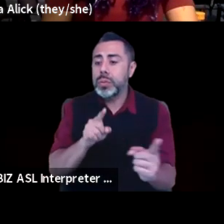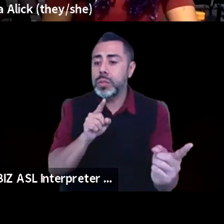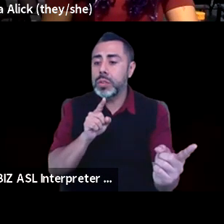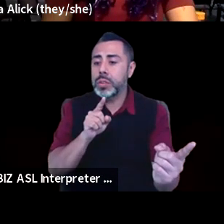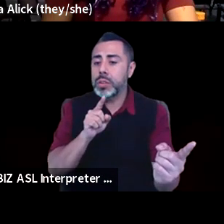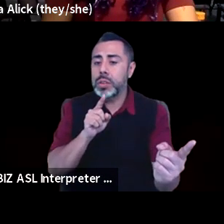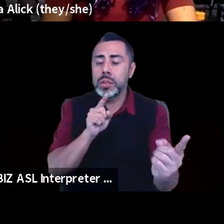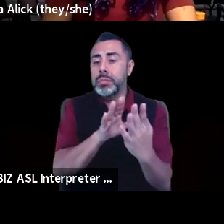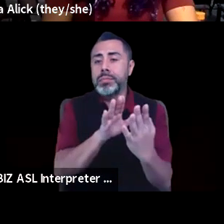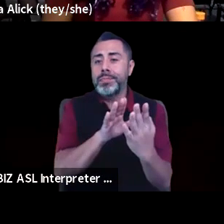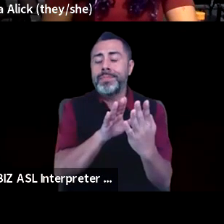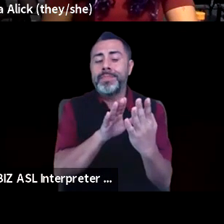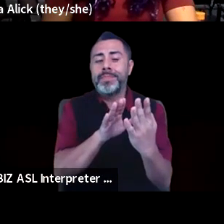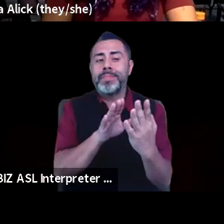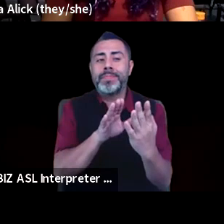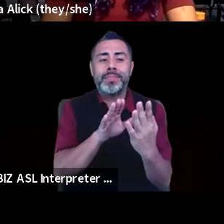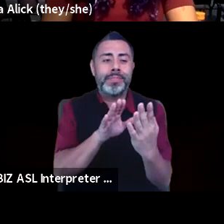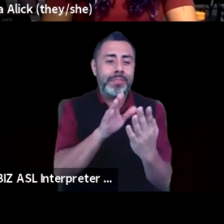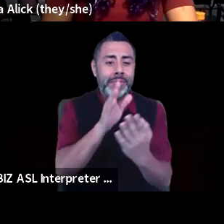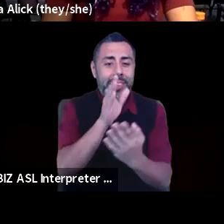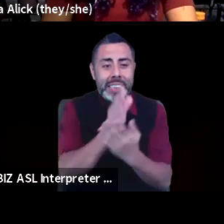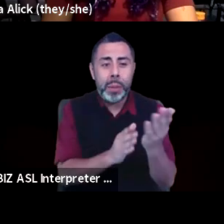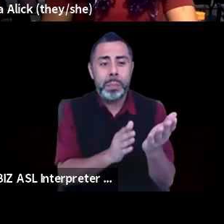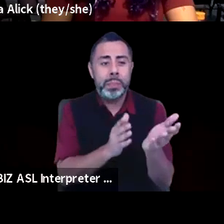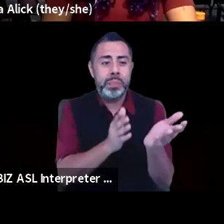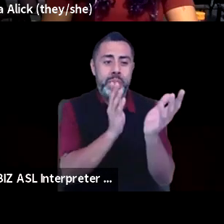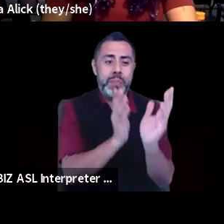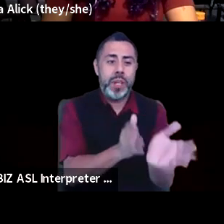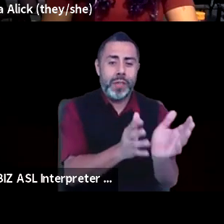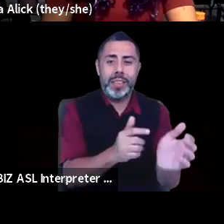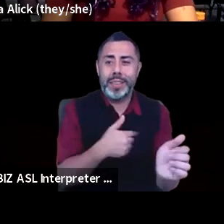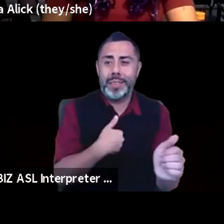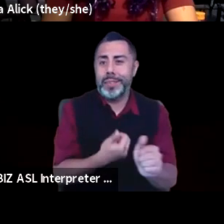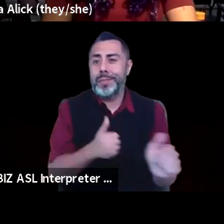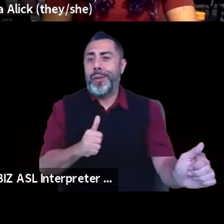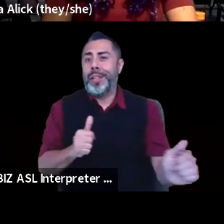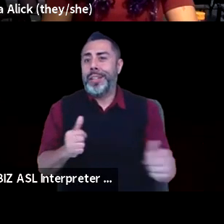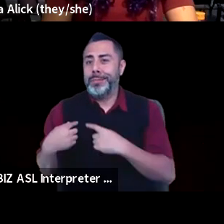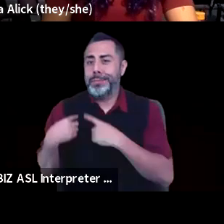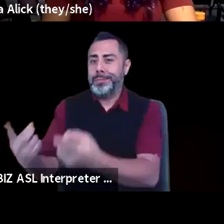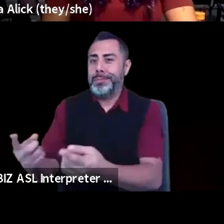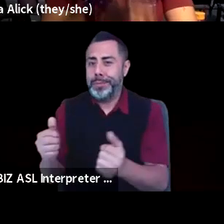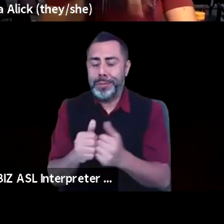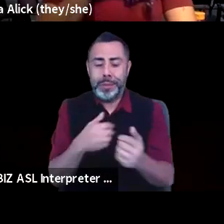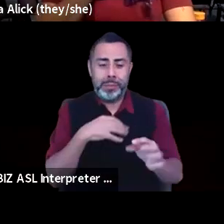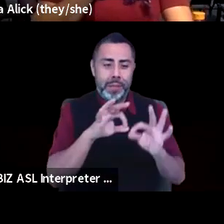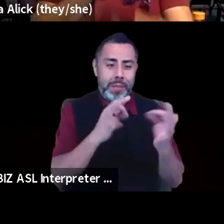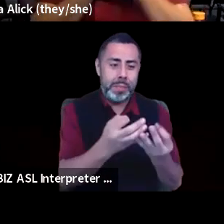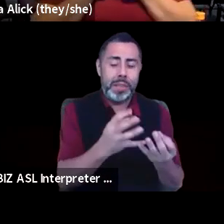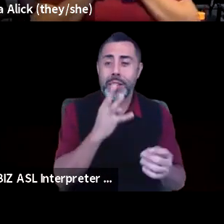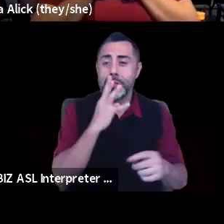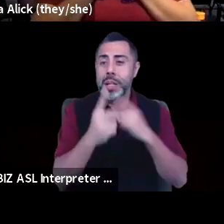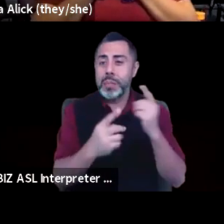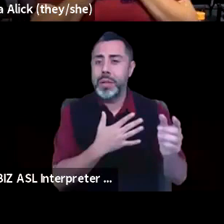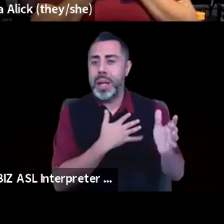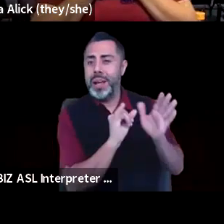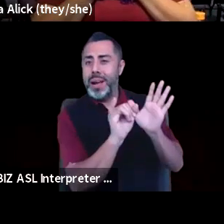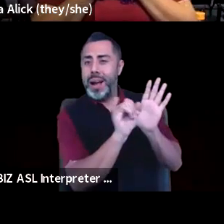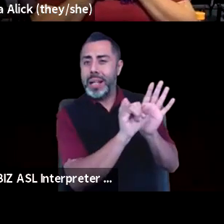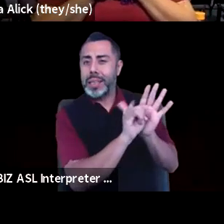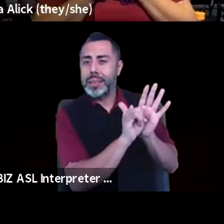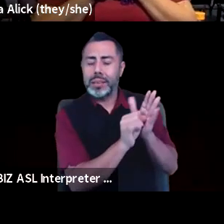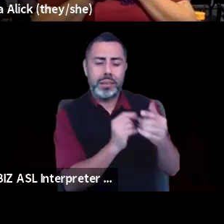the conversations that maybe I have not been choosing to have with my family around identity and around what it means